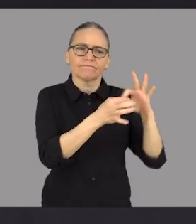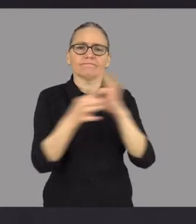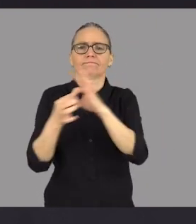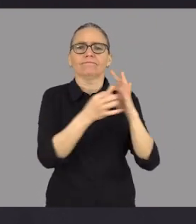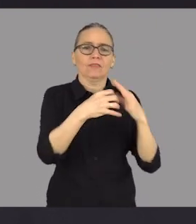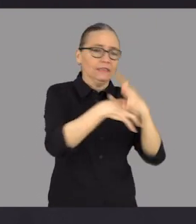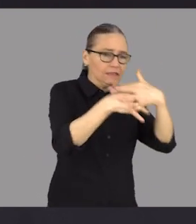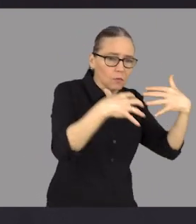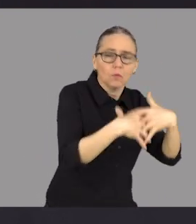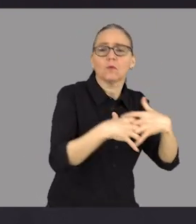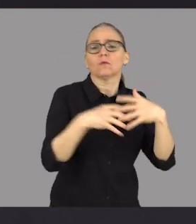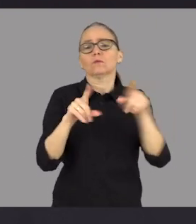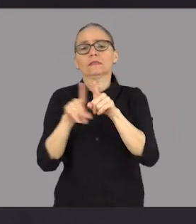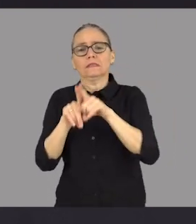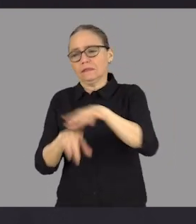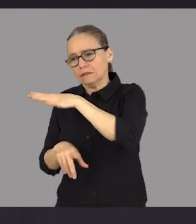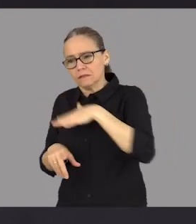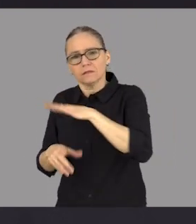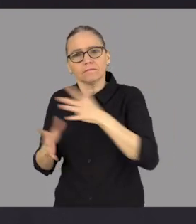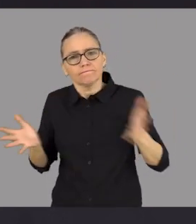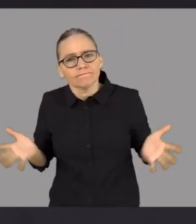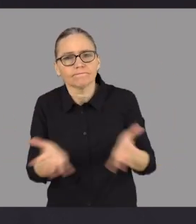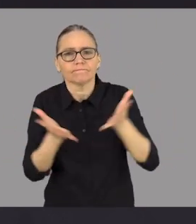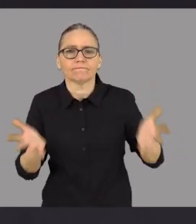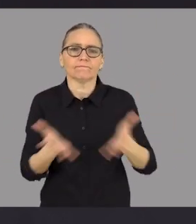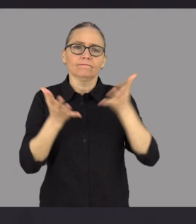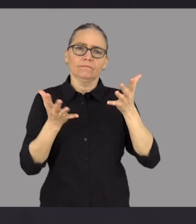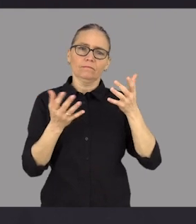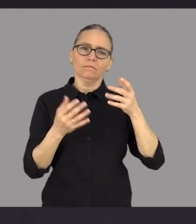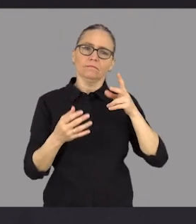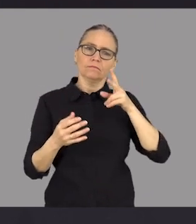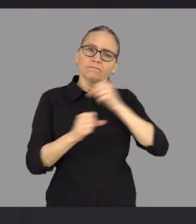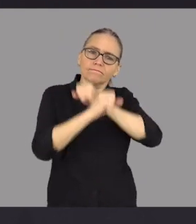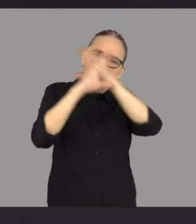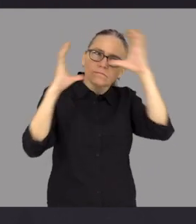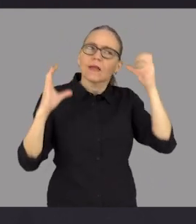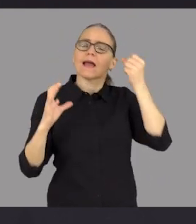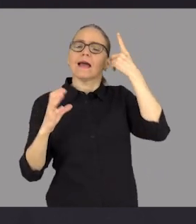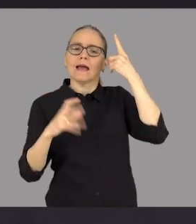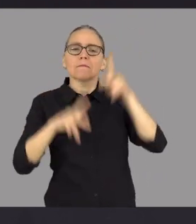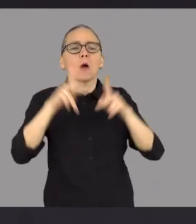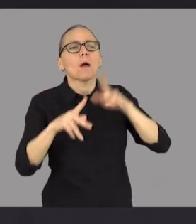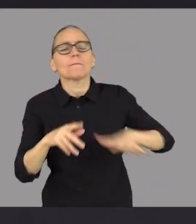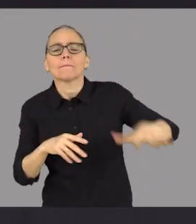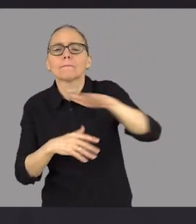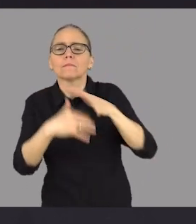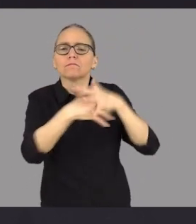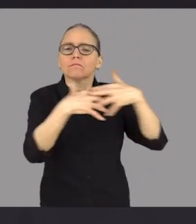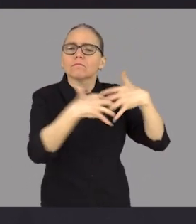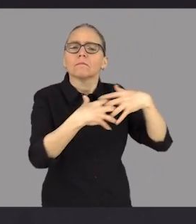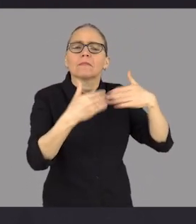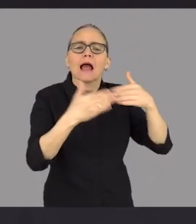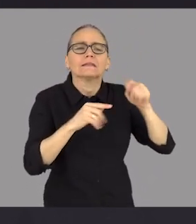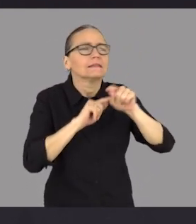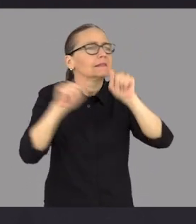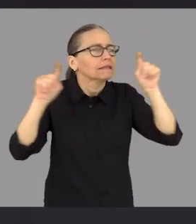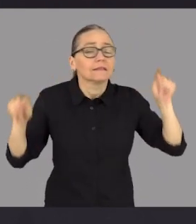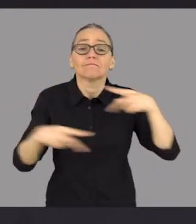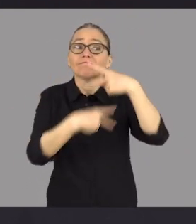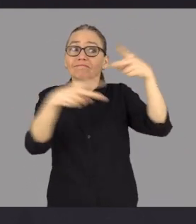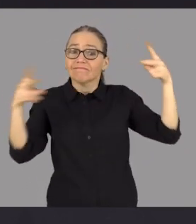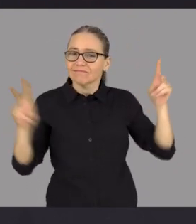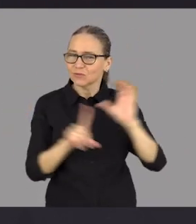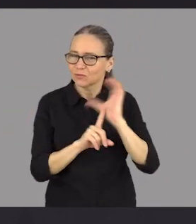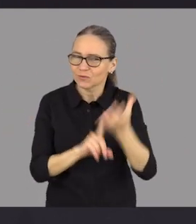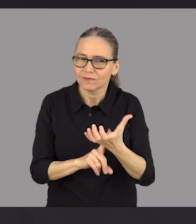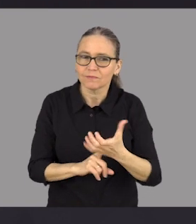today. I do this to reaffirm my commitment and responsibility to improving relationships between nations and